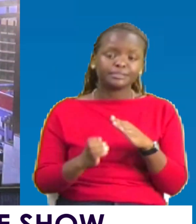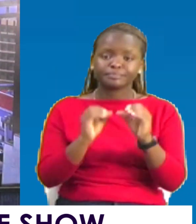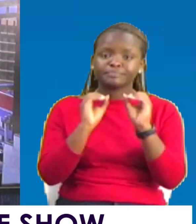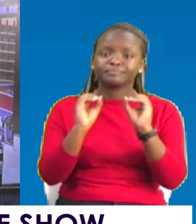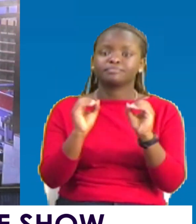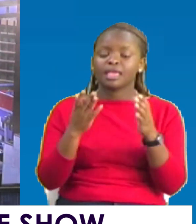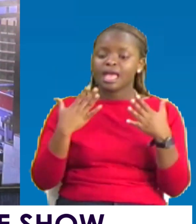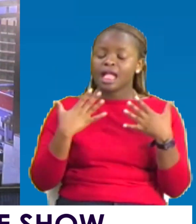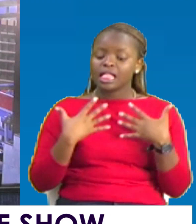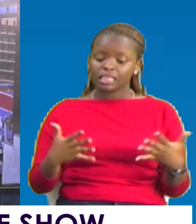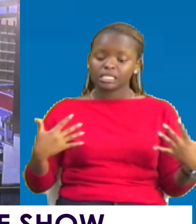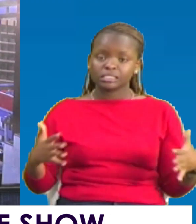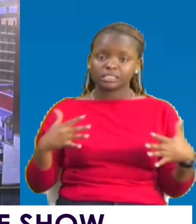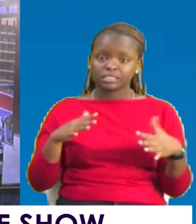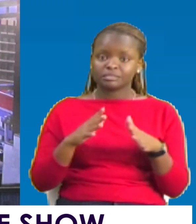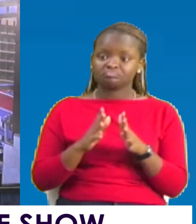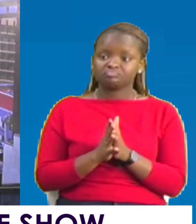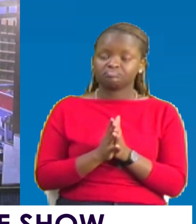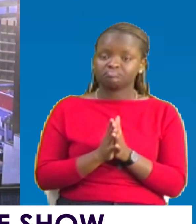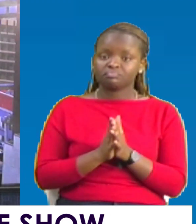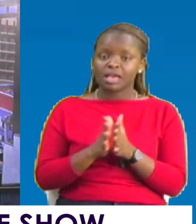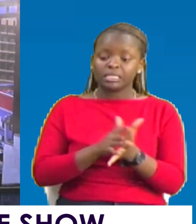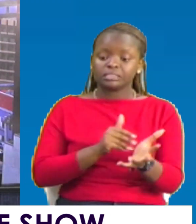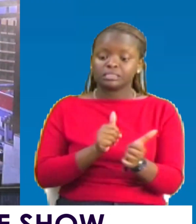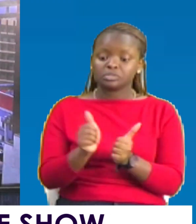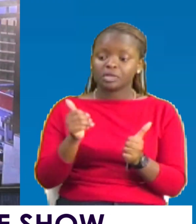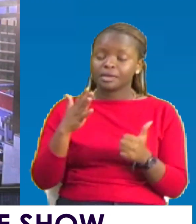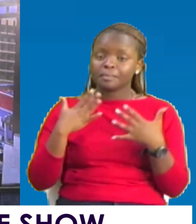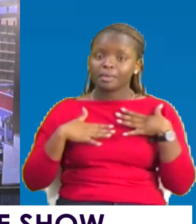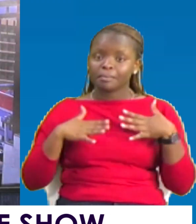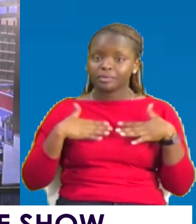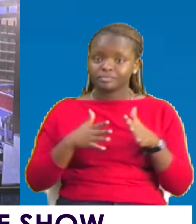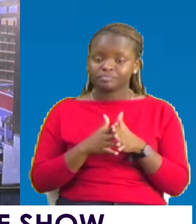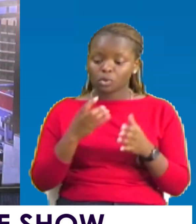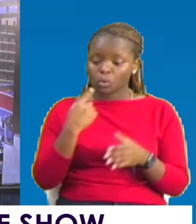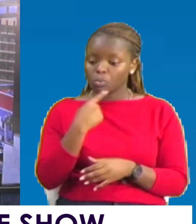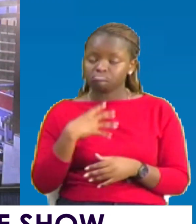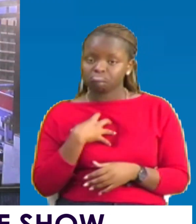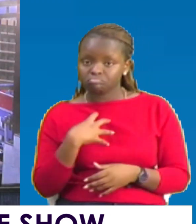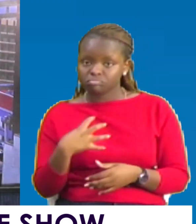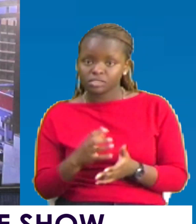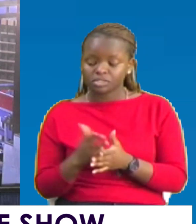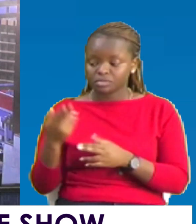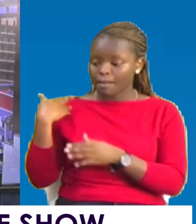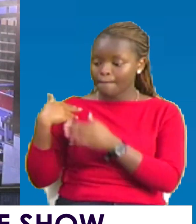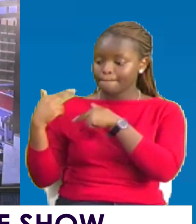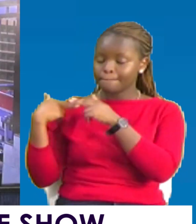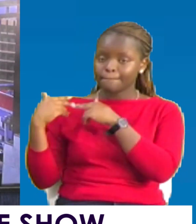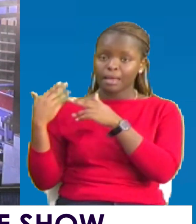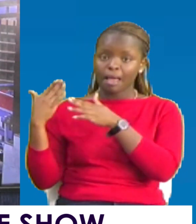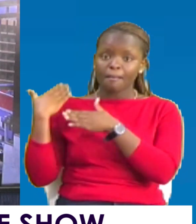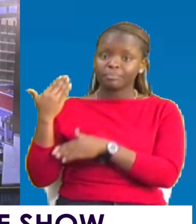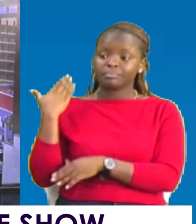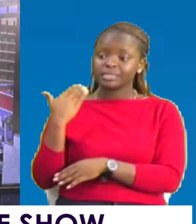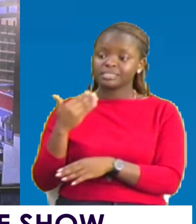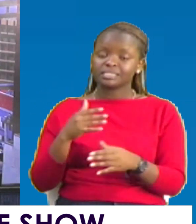down. People who gained a lot of wealth, people who are rich, and the people of your past ages thought that is how